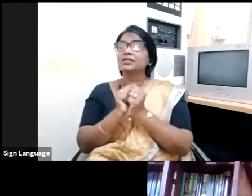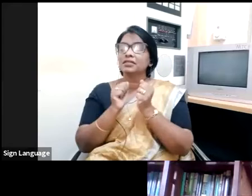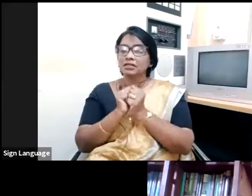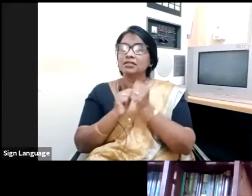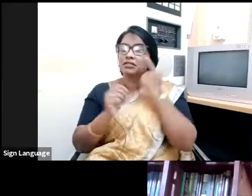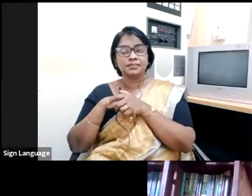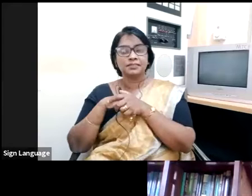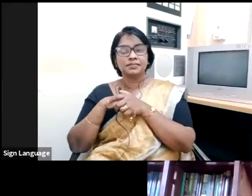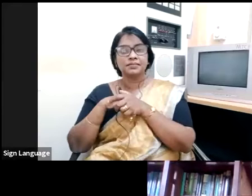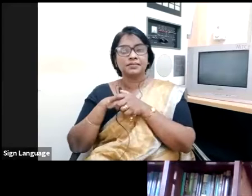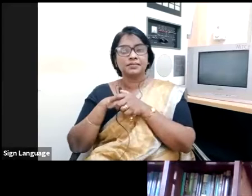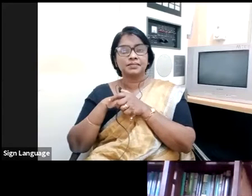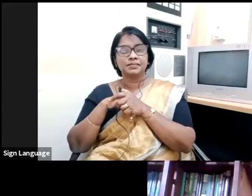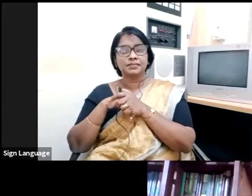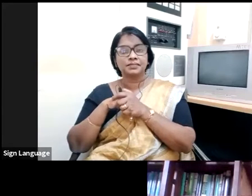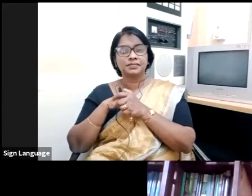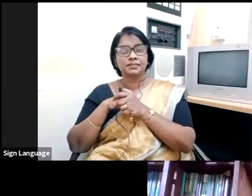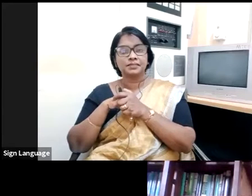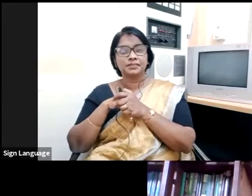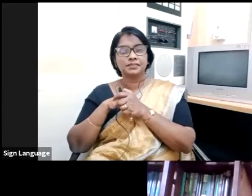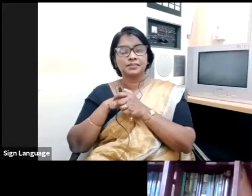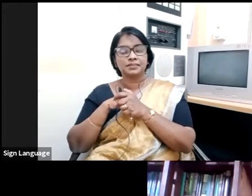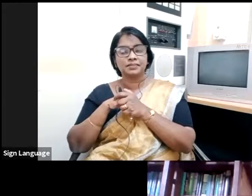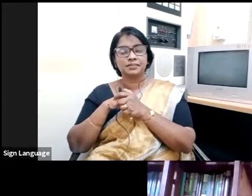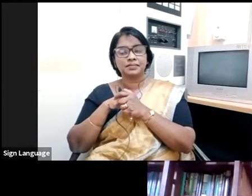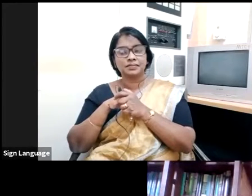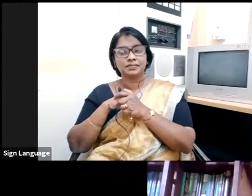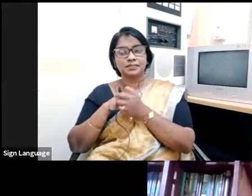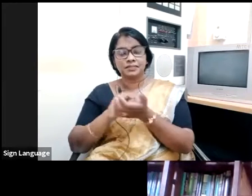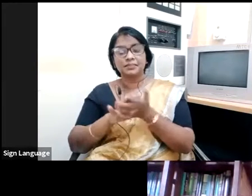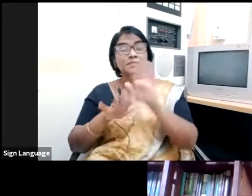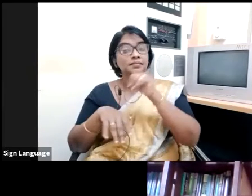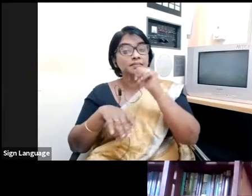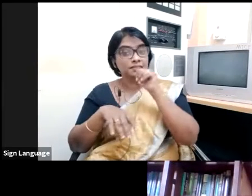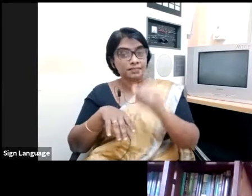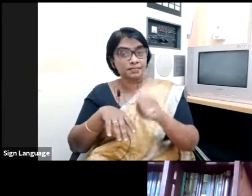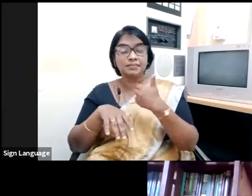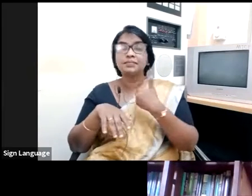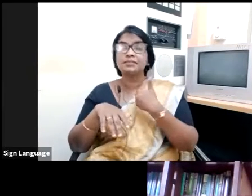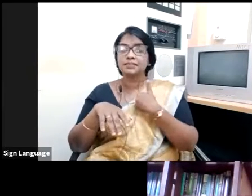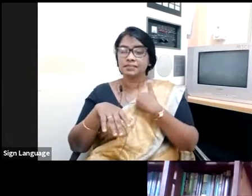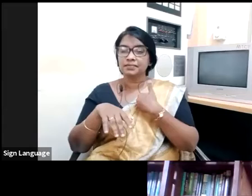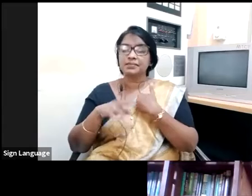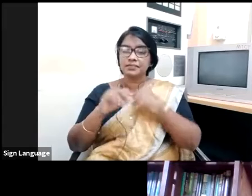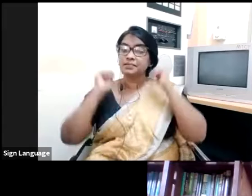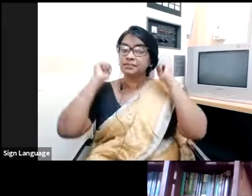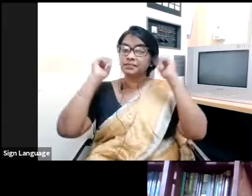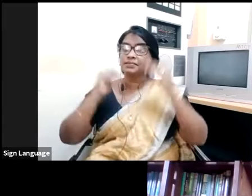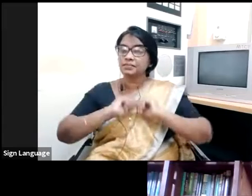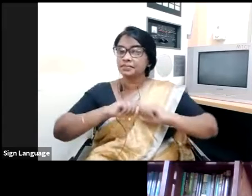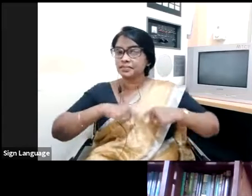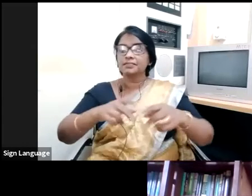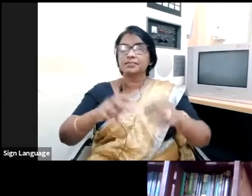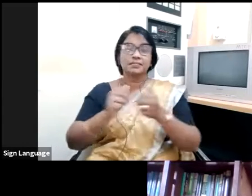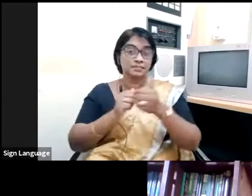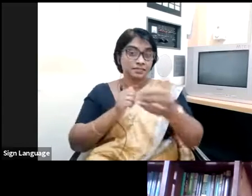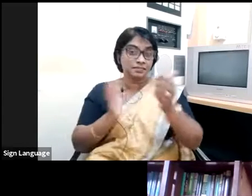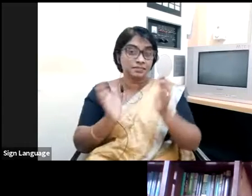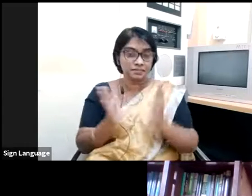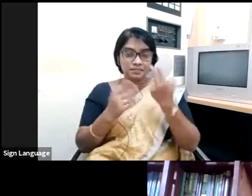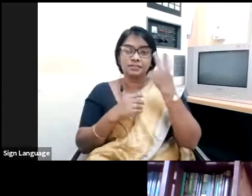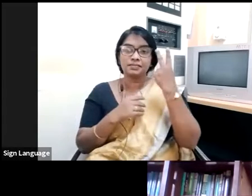park. Actually, we started our sustainable journey in 2017. Although